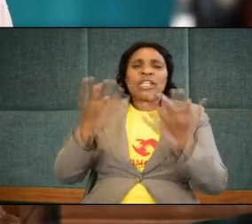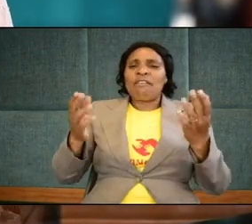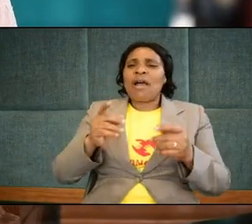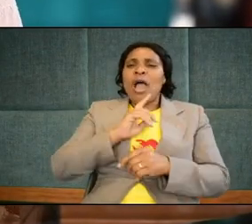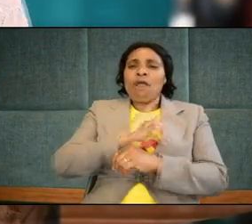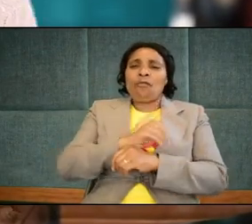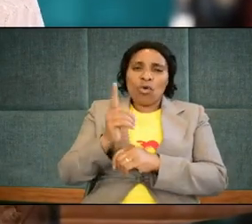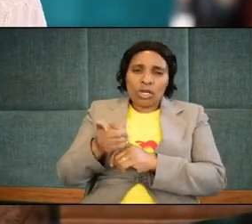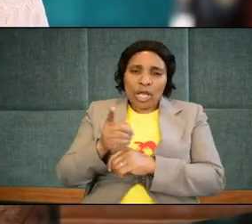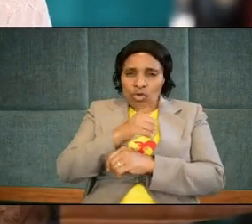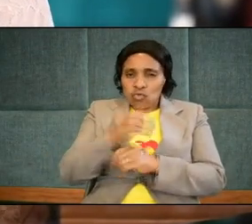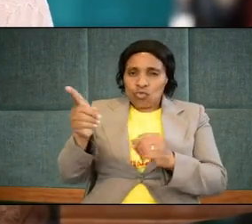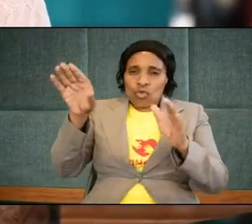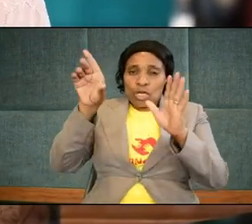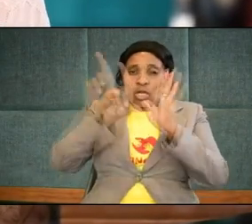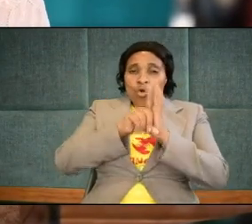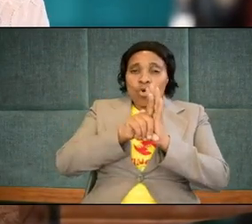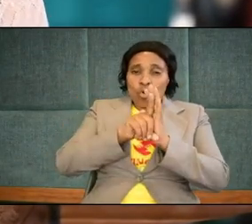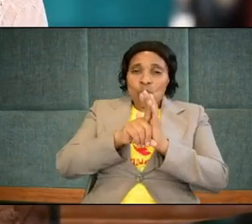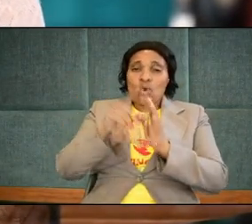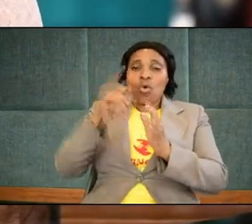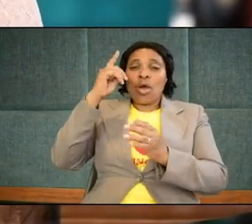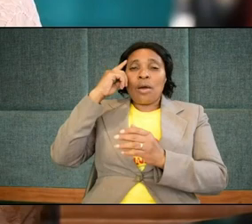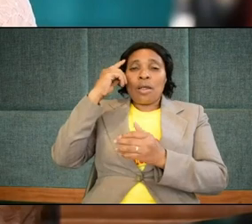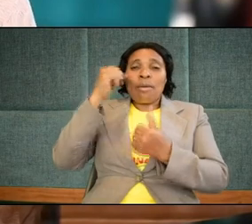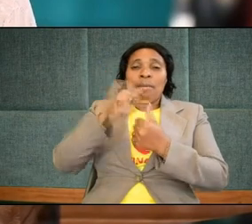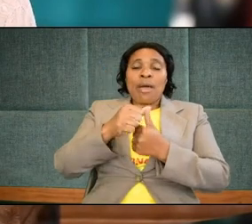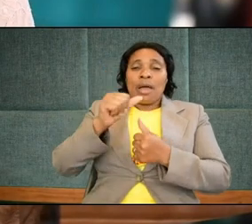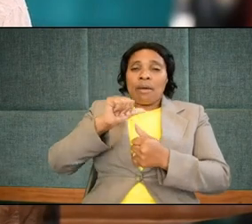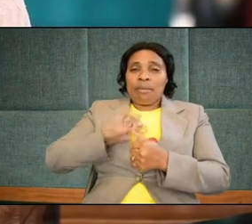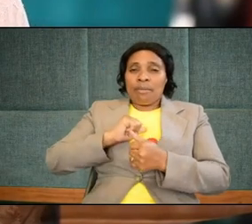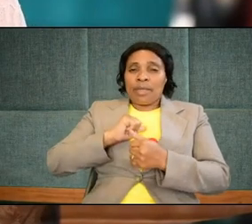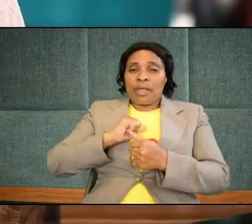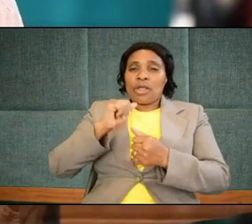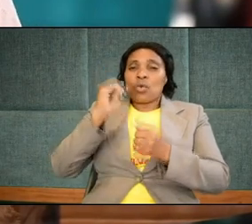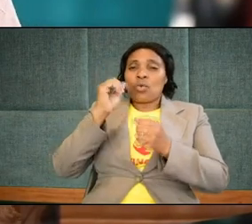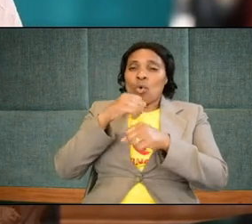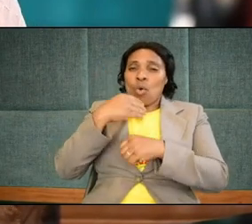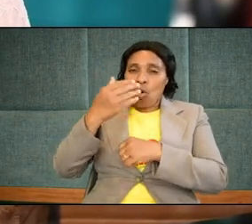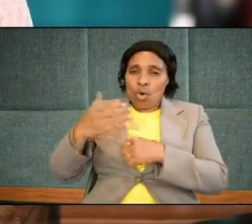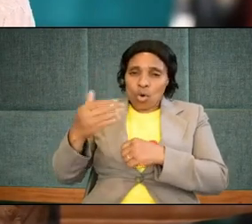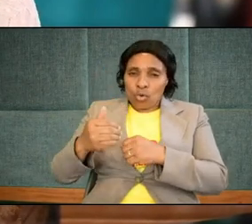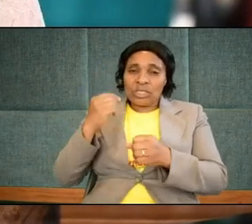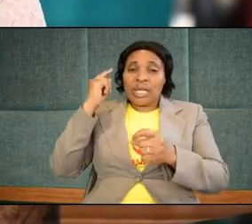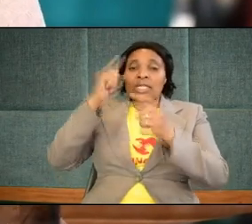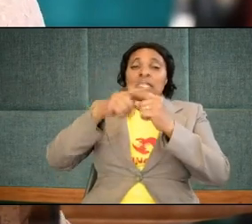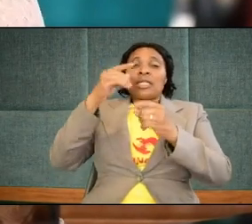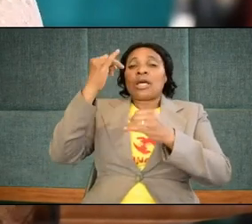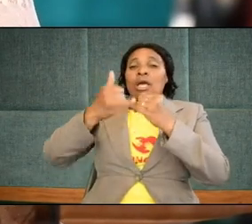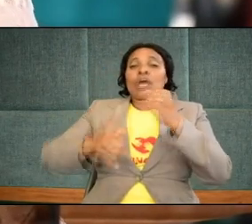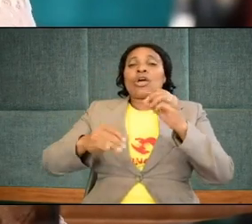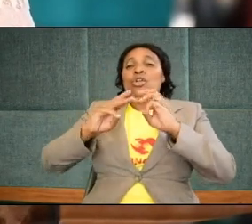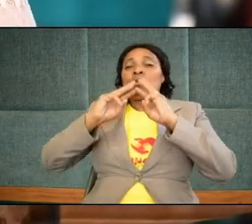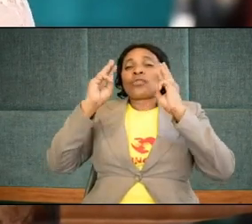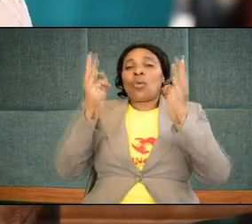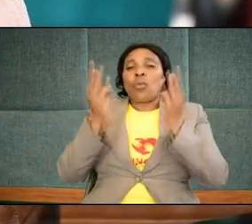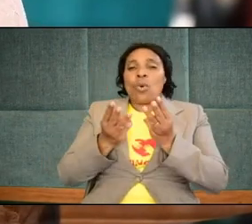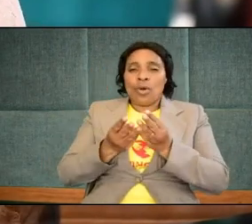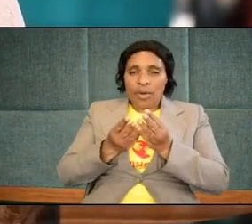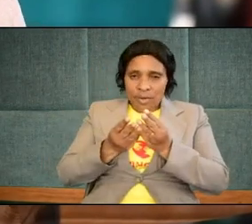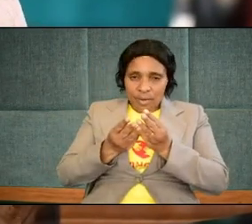you, and lo, I am with you always, even unto the end of the